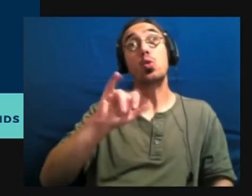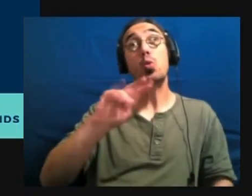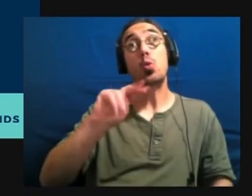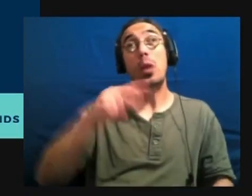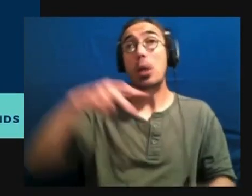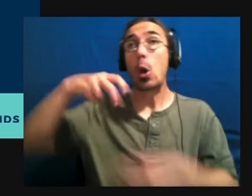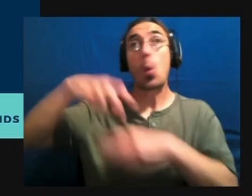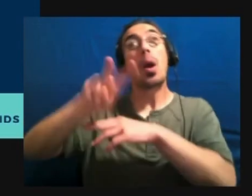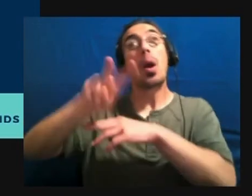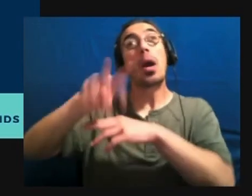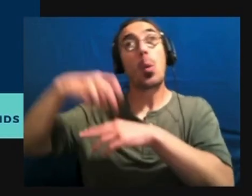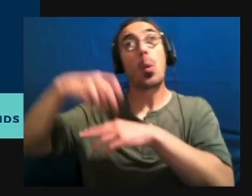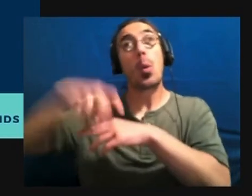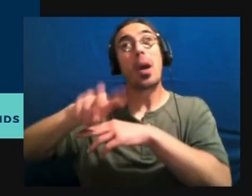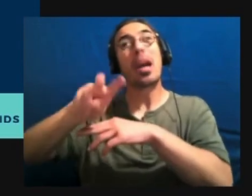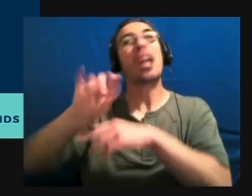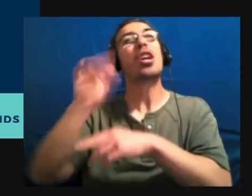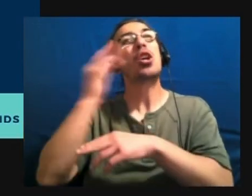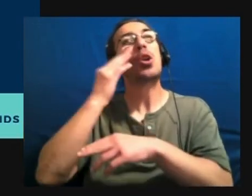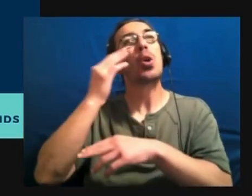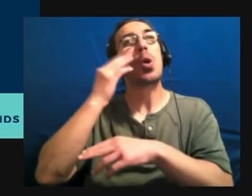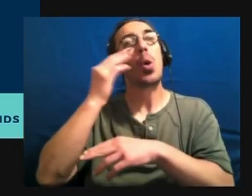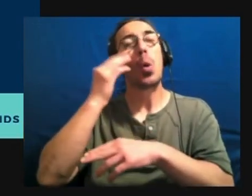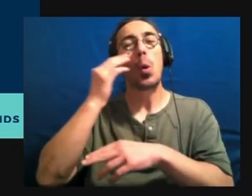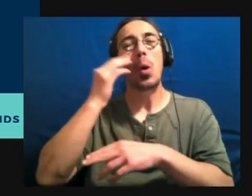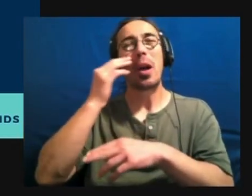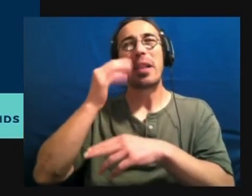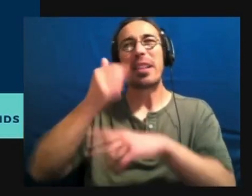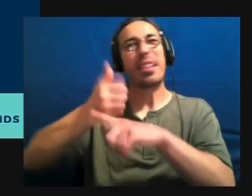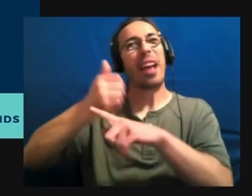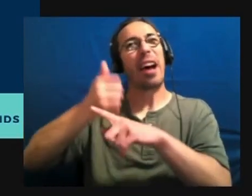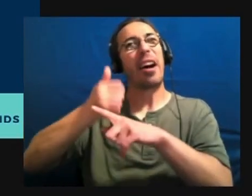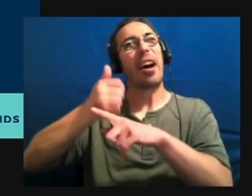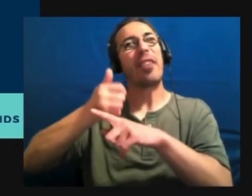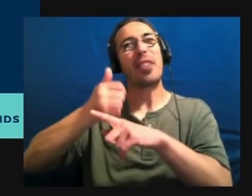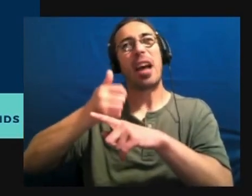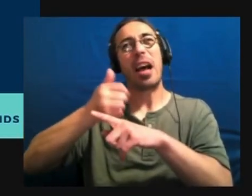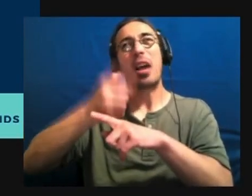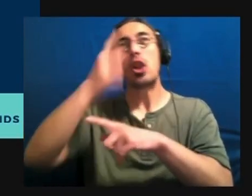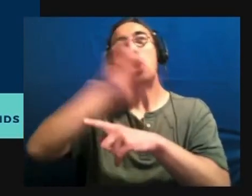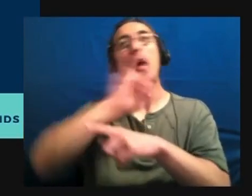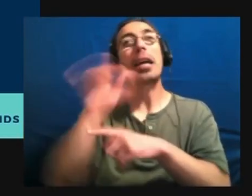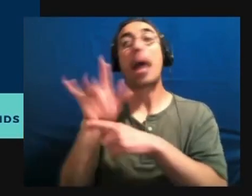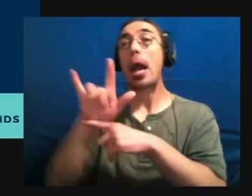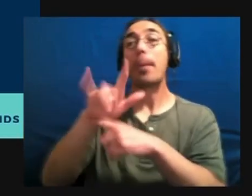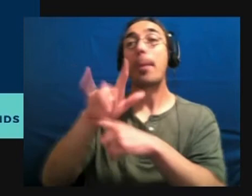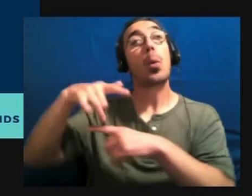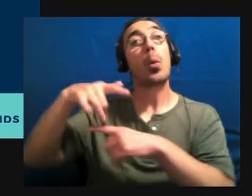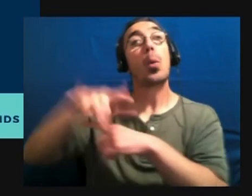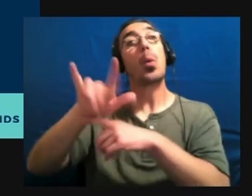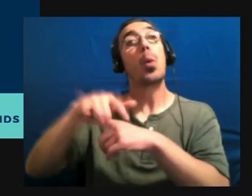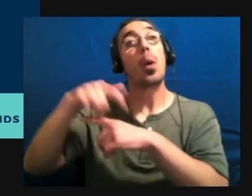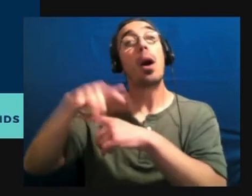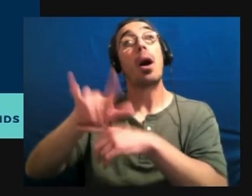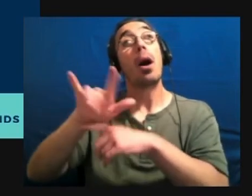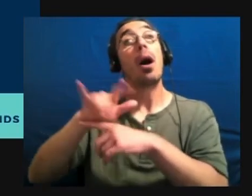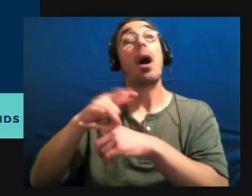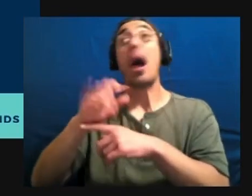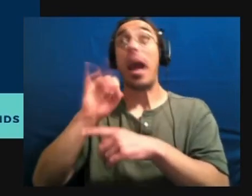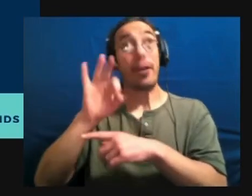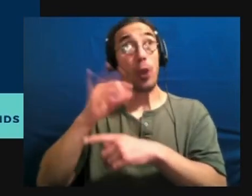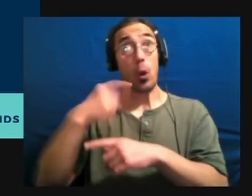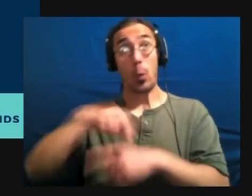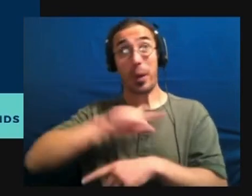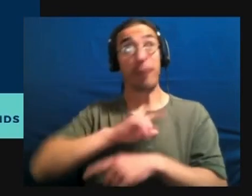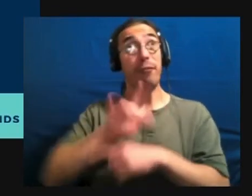around like the airplane position, when you have a baby in your hands on their stomach and you're flying them around.